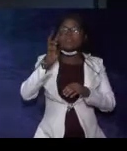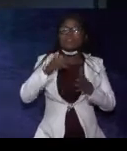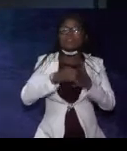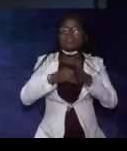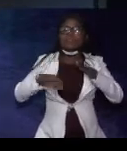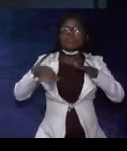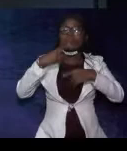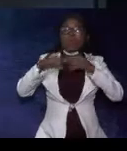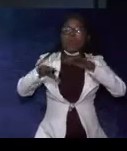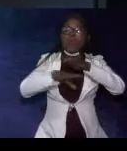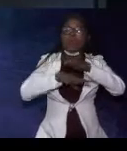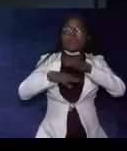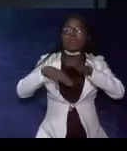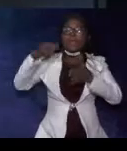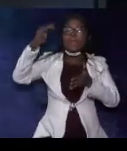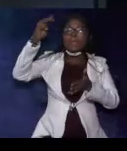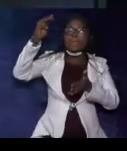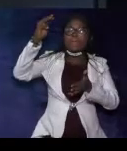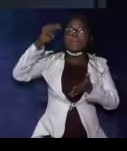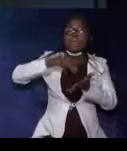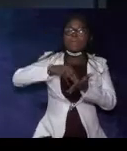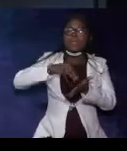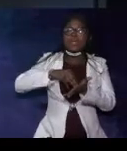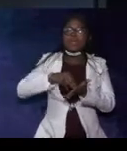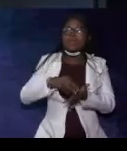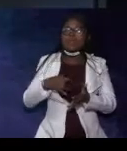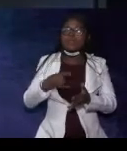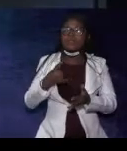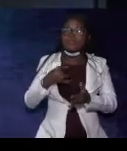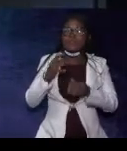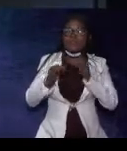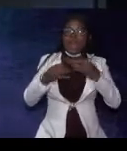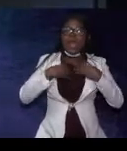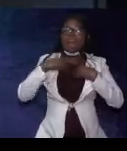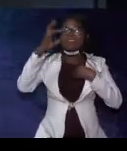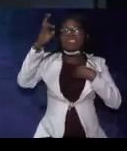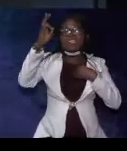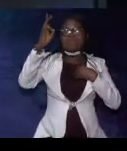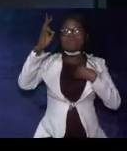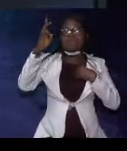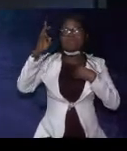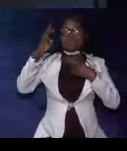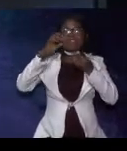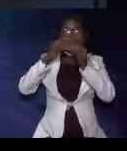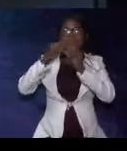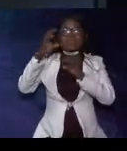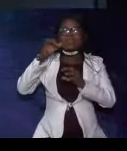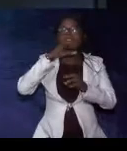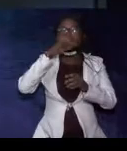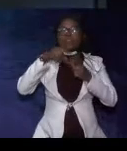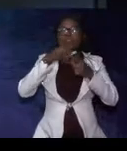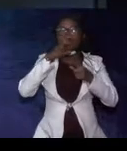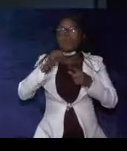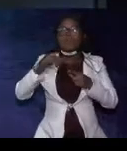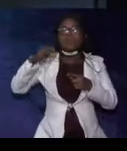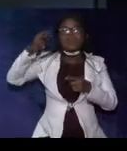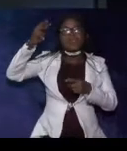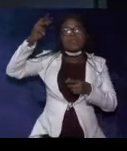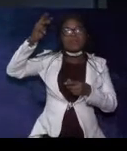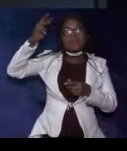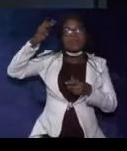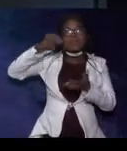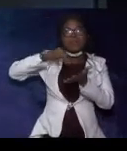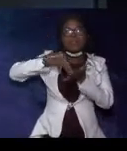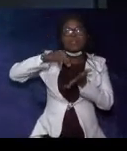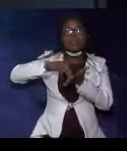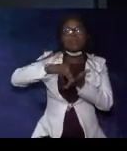is going to go under million. So if you have 7 digits, it's going to be under million. So when you go